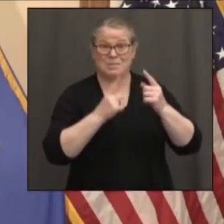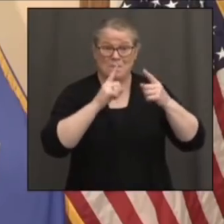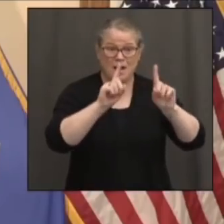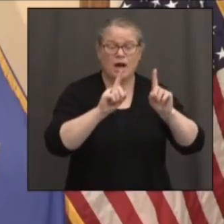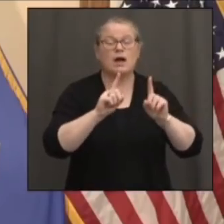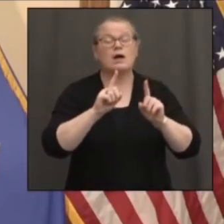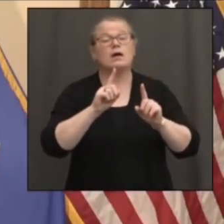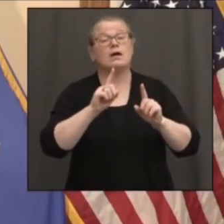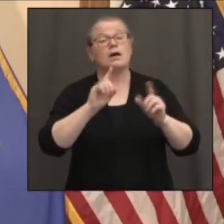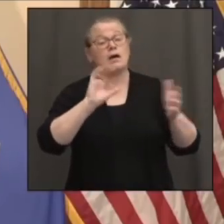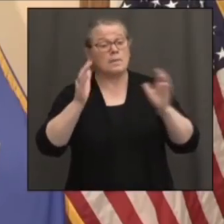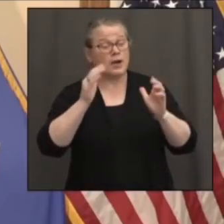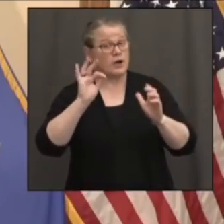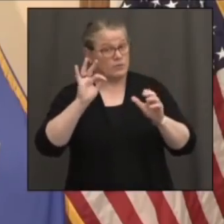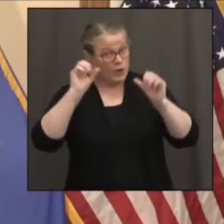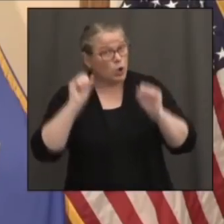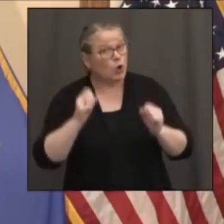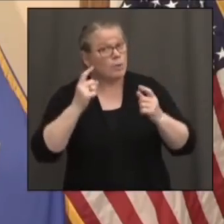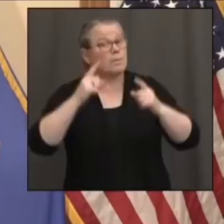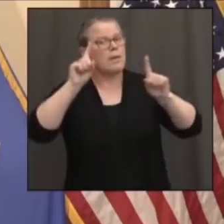immunity?